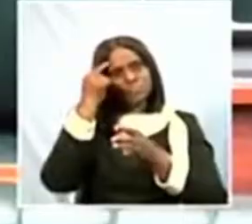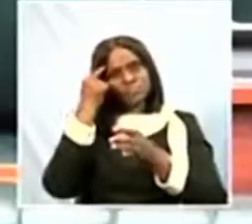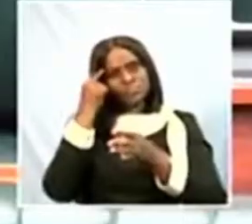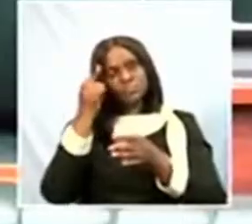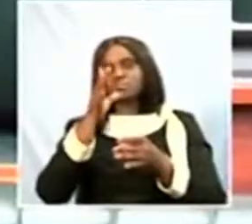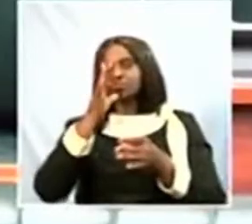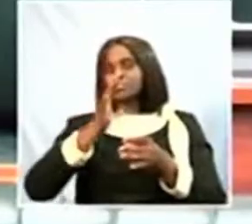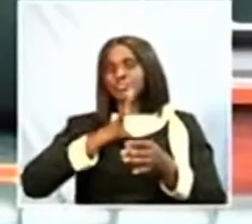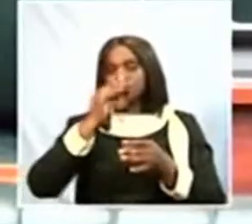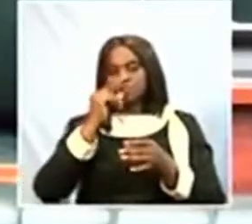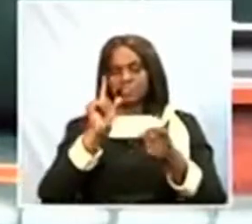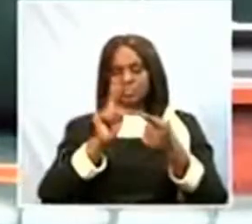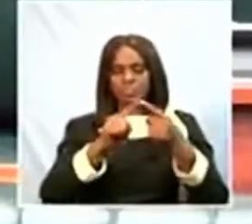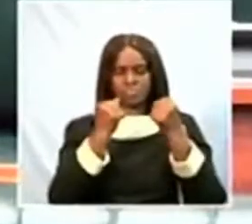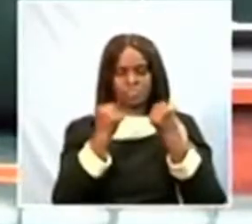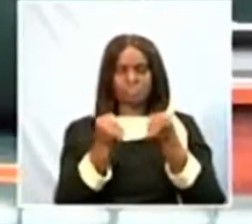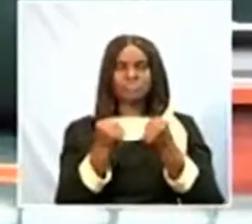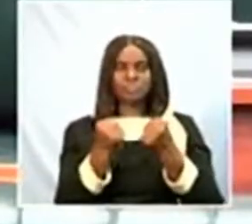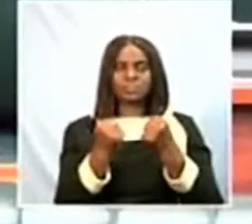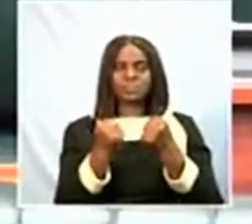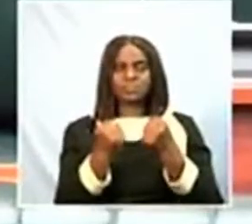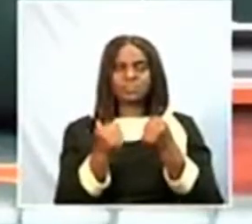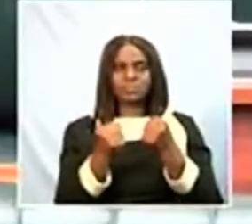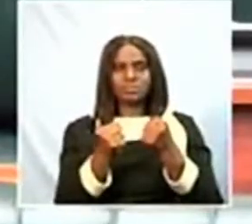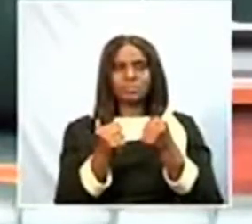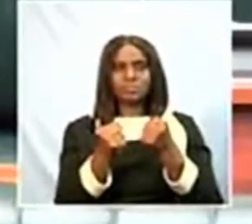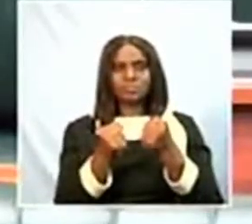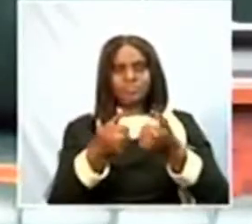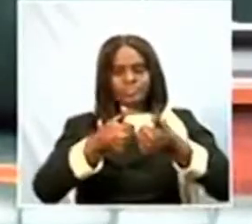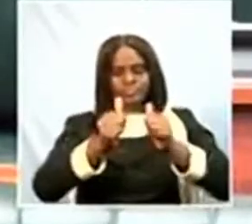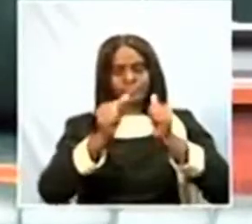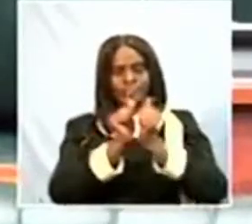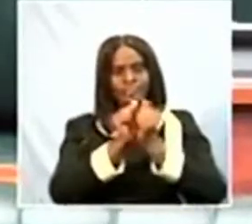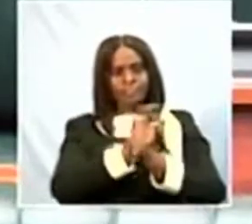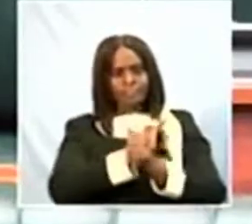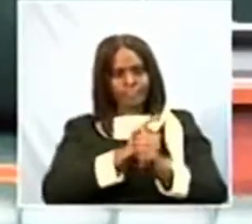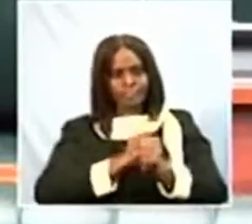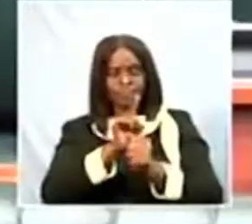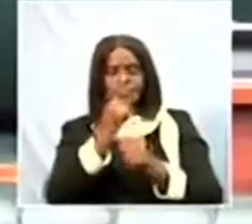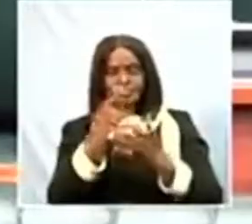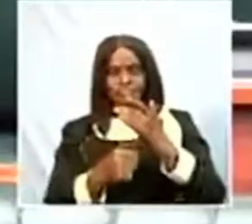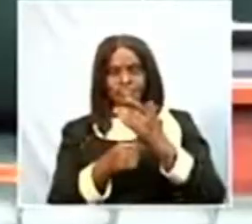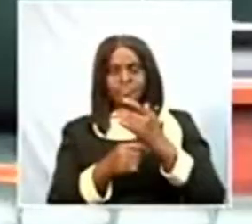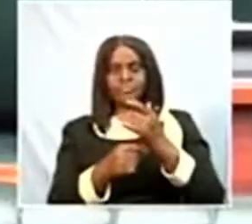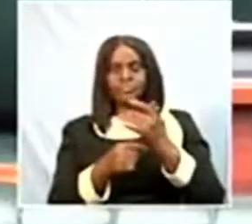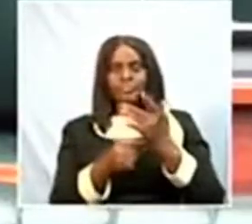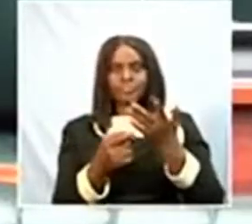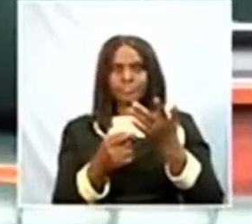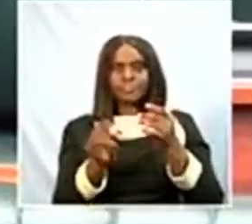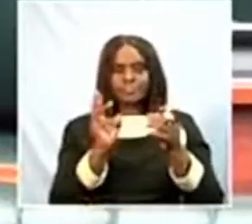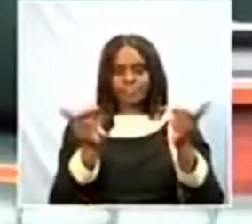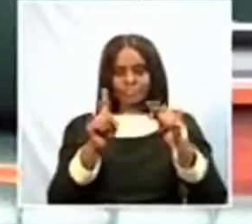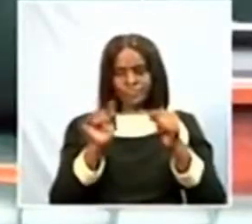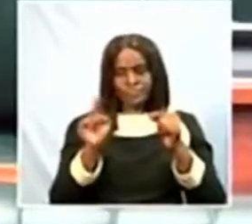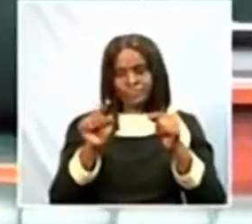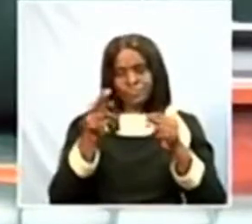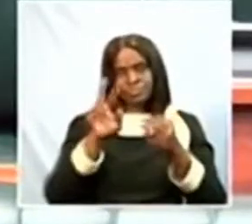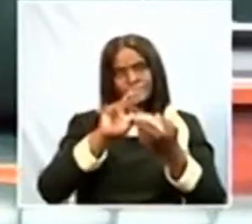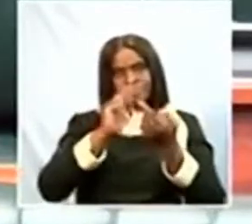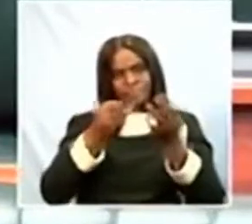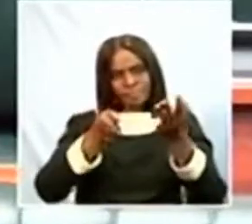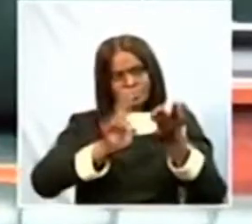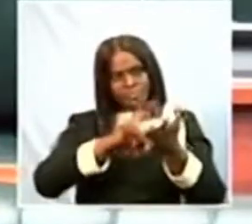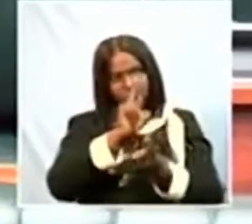Speaker, to strongly invest in recycling industries. Why so? When we recycle